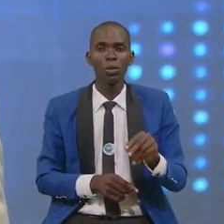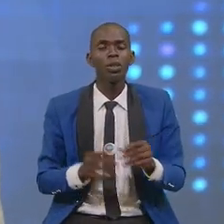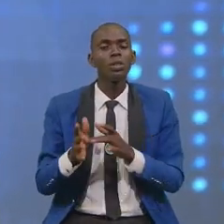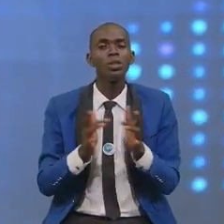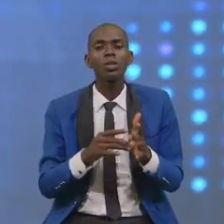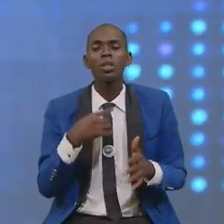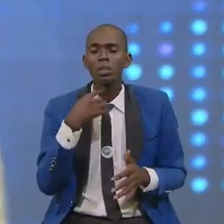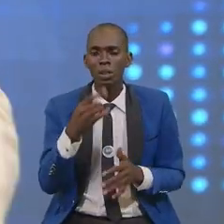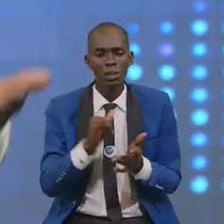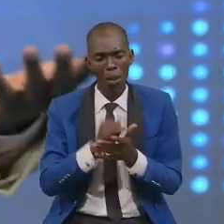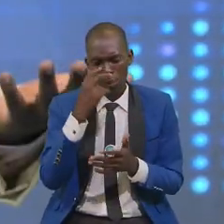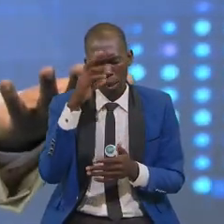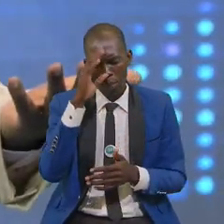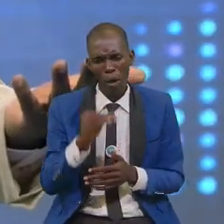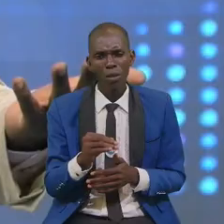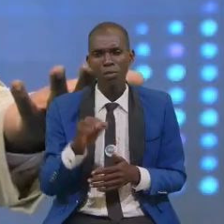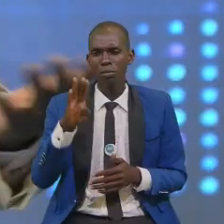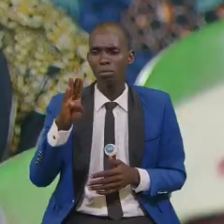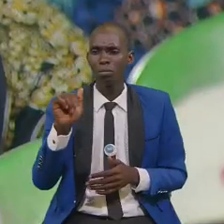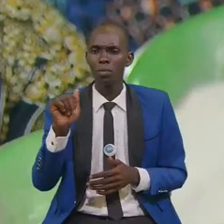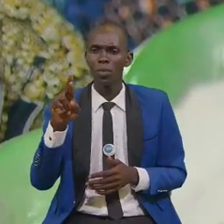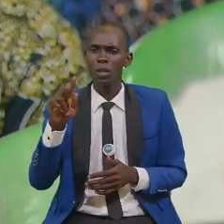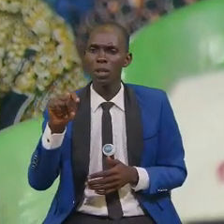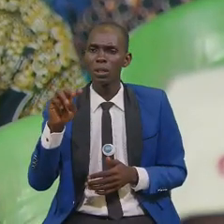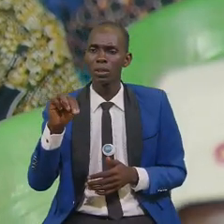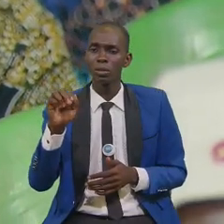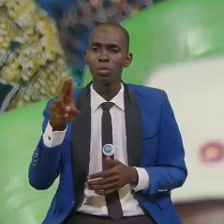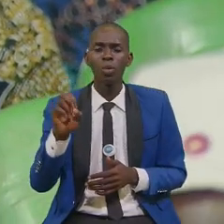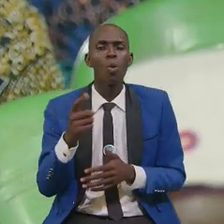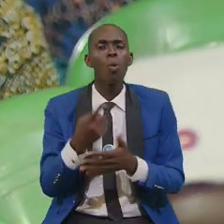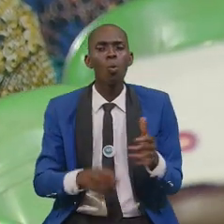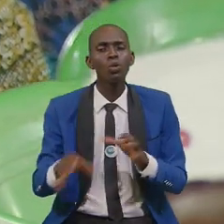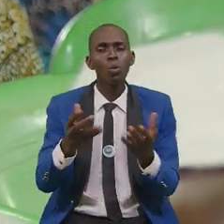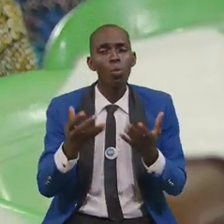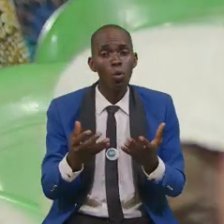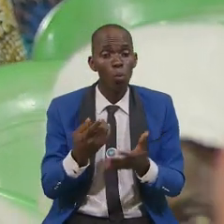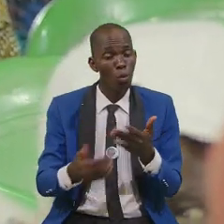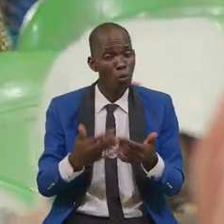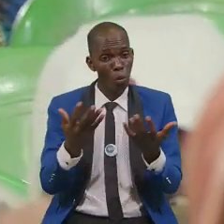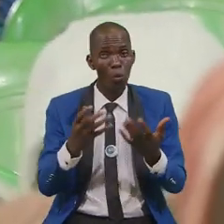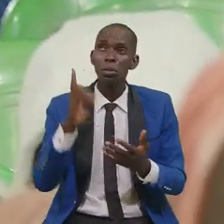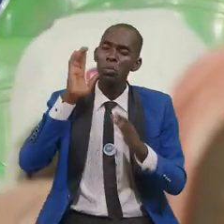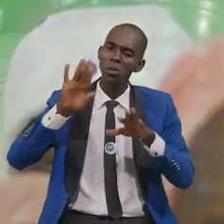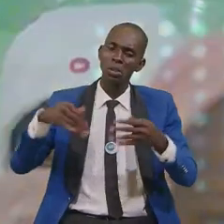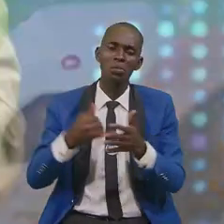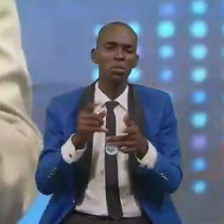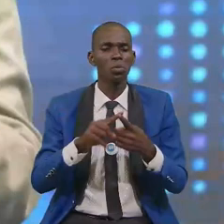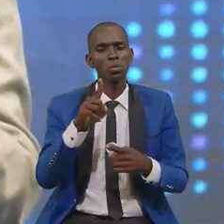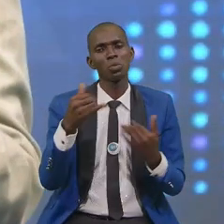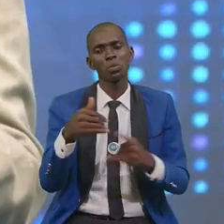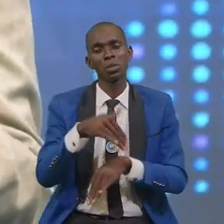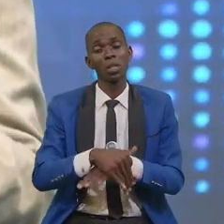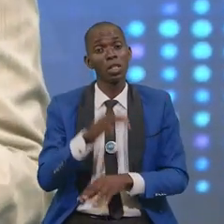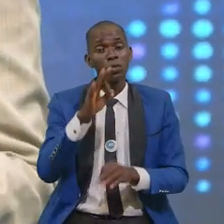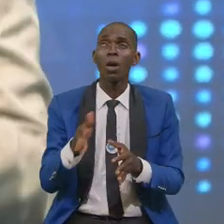you want? It's what you want, he will give you tonight. If you say, I want forgiveness, he will not